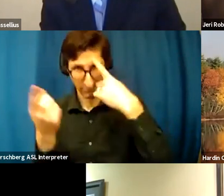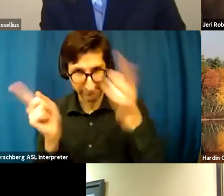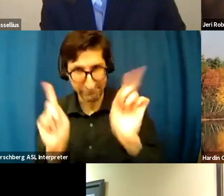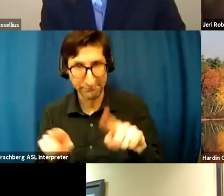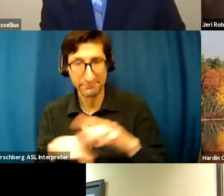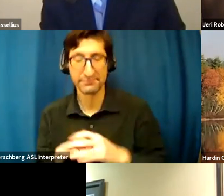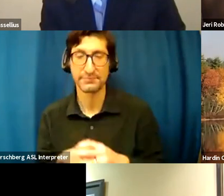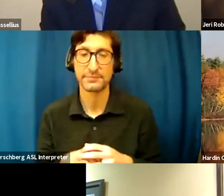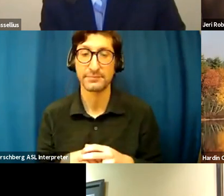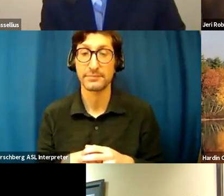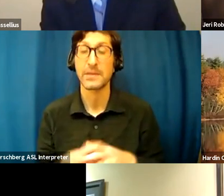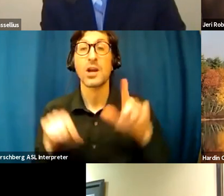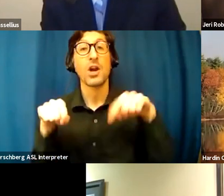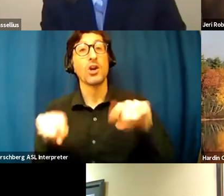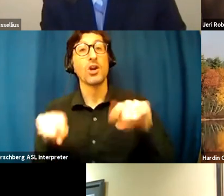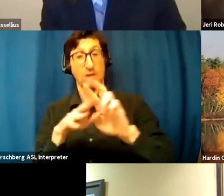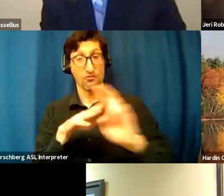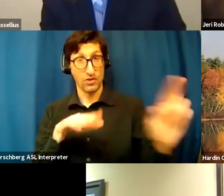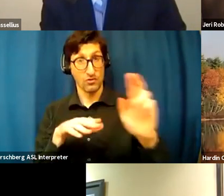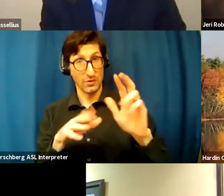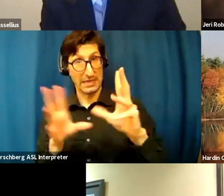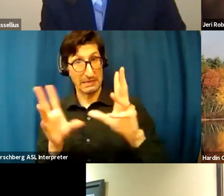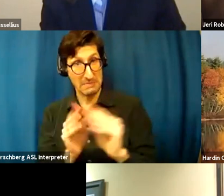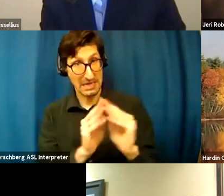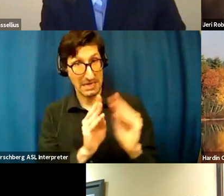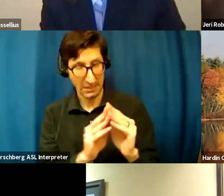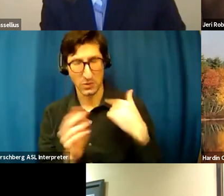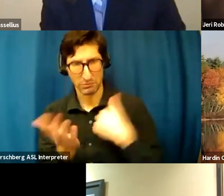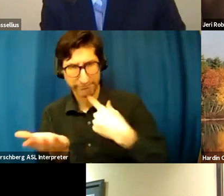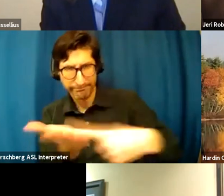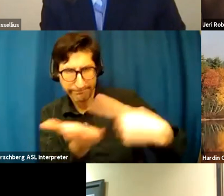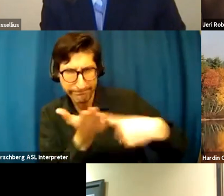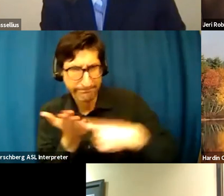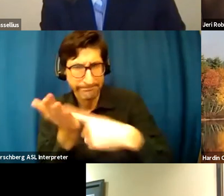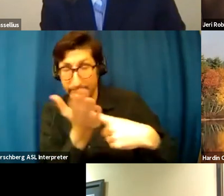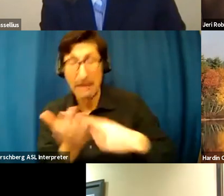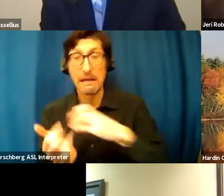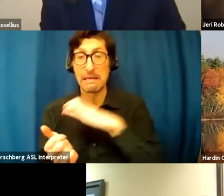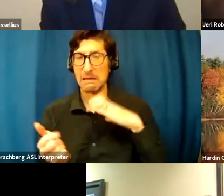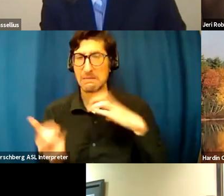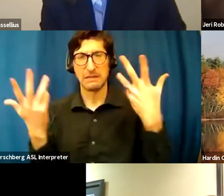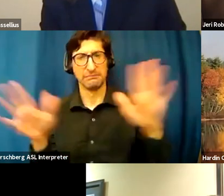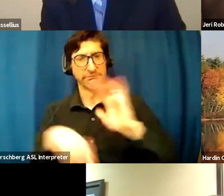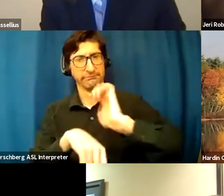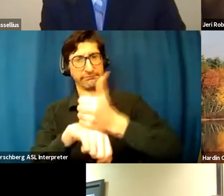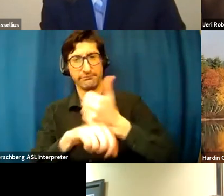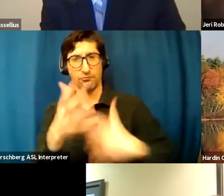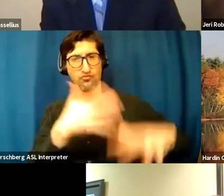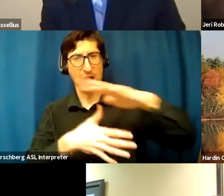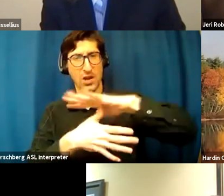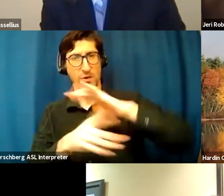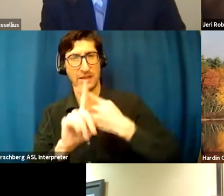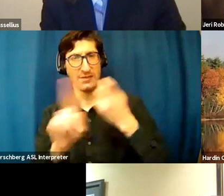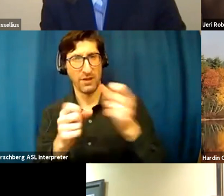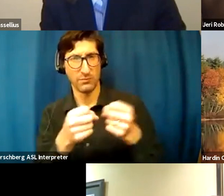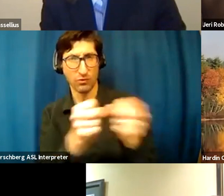on the conversations during these retreats, the committee has identified a set of priorities from the strategic